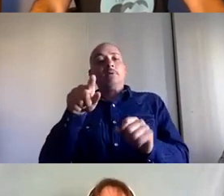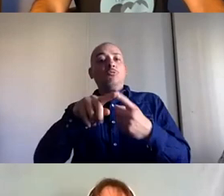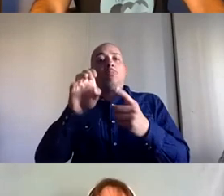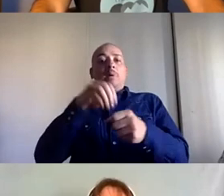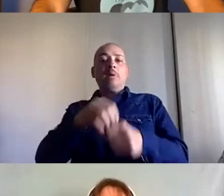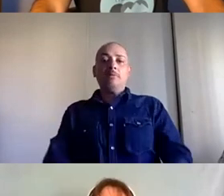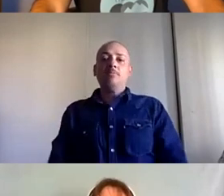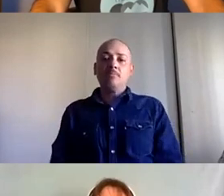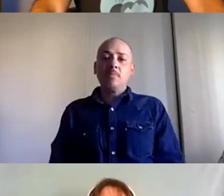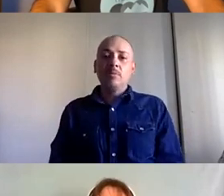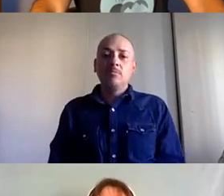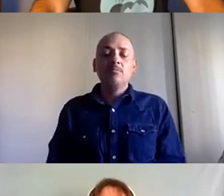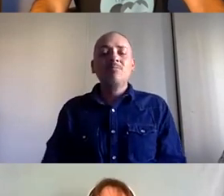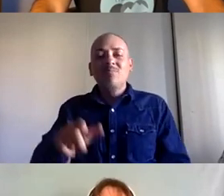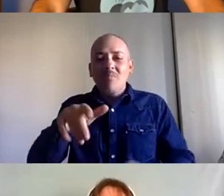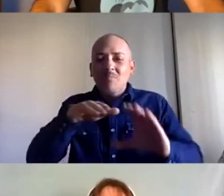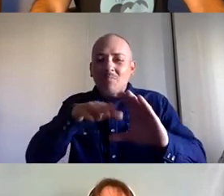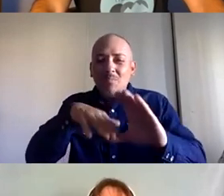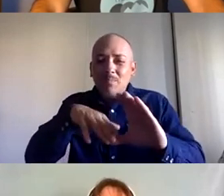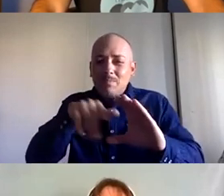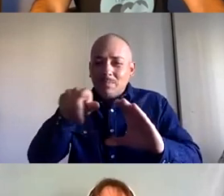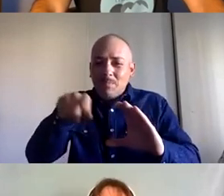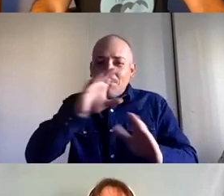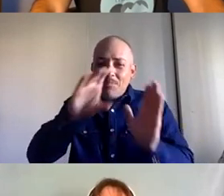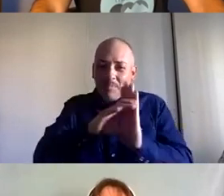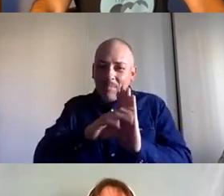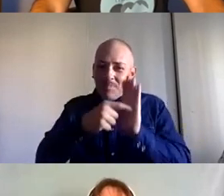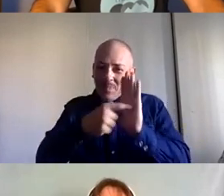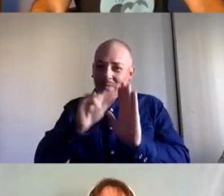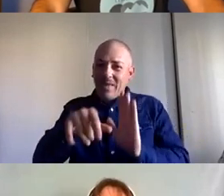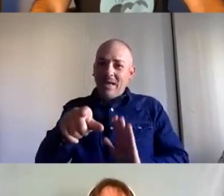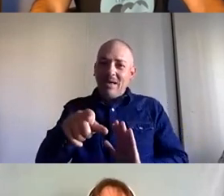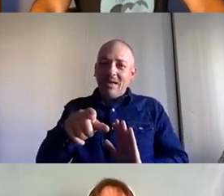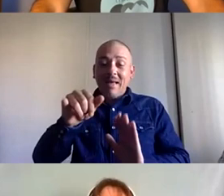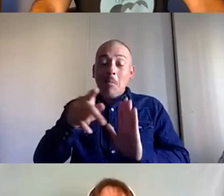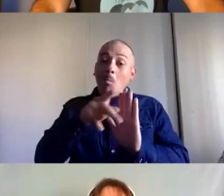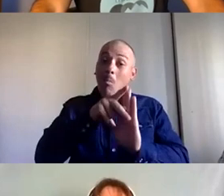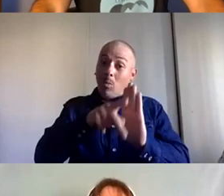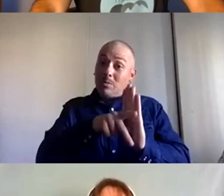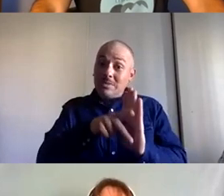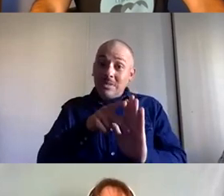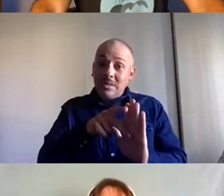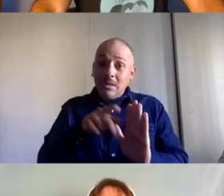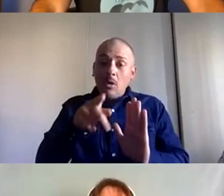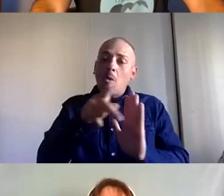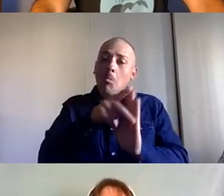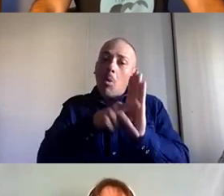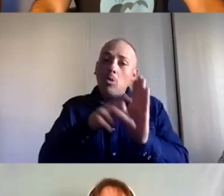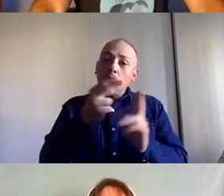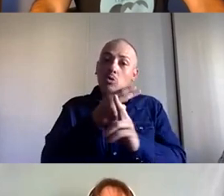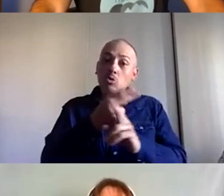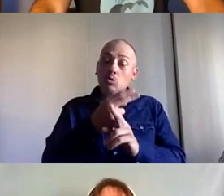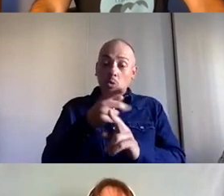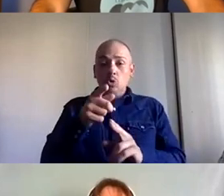So yeah, and that's what the bottom image refers to. The policy of you taking an